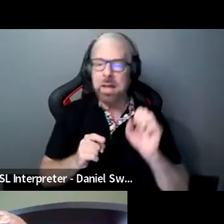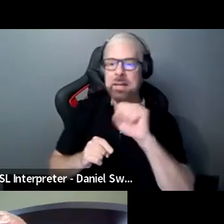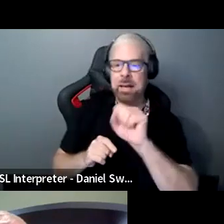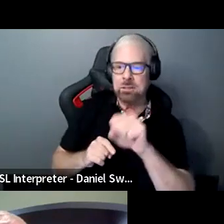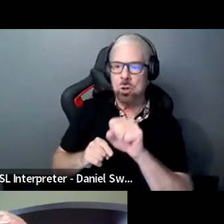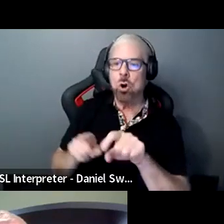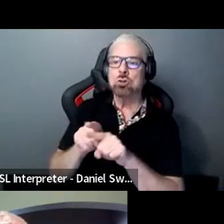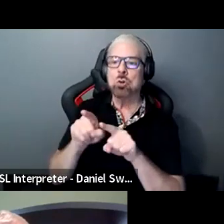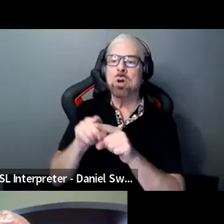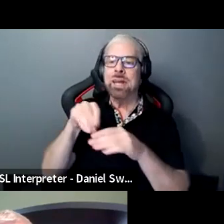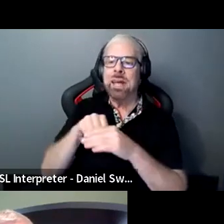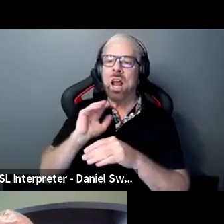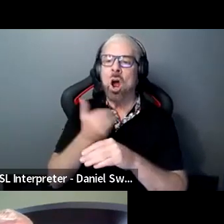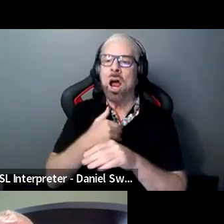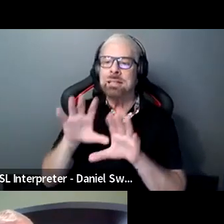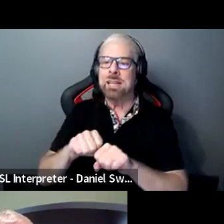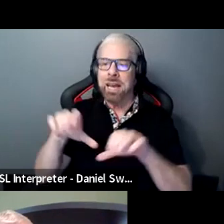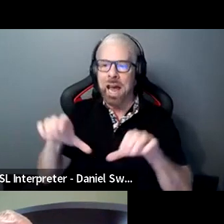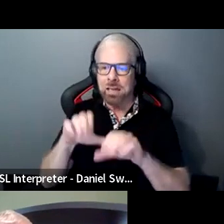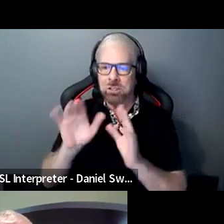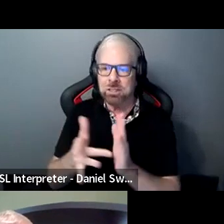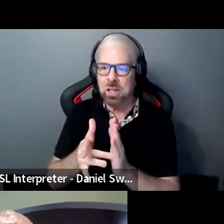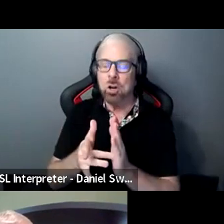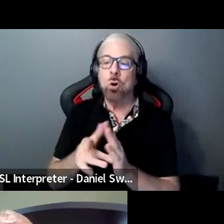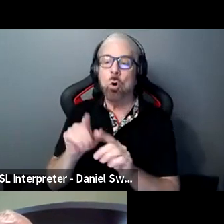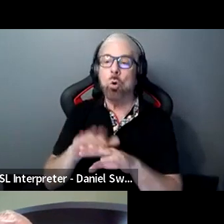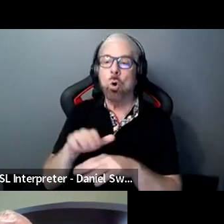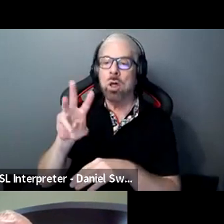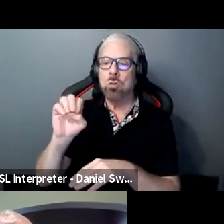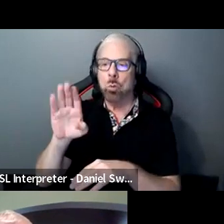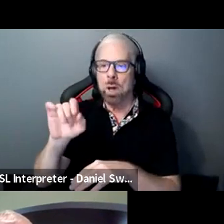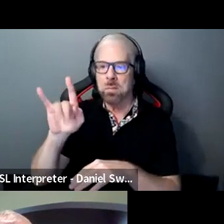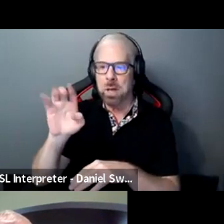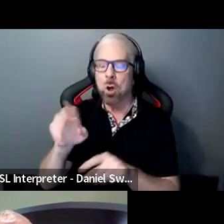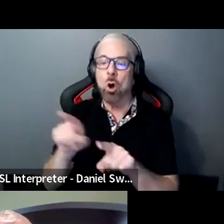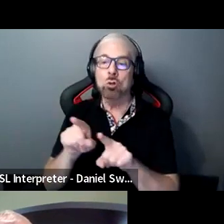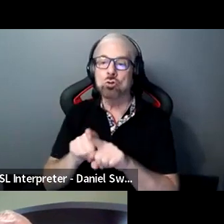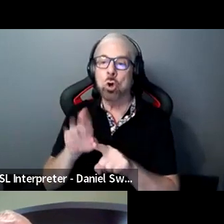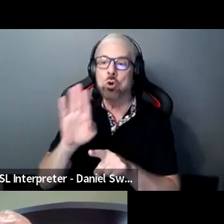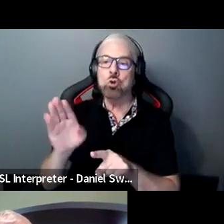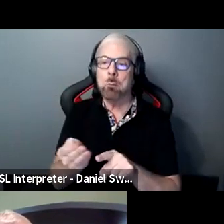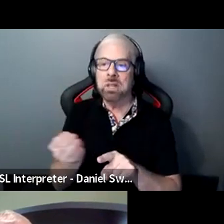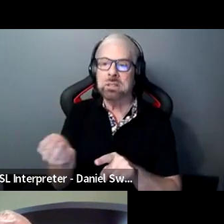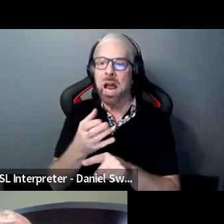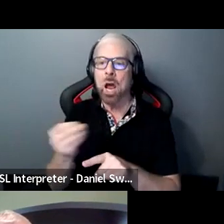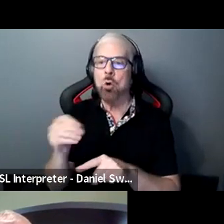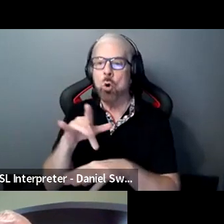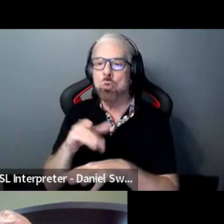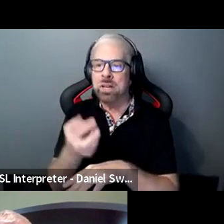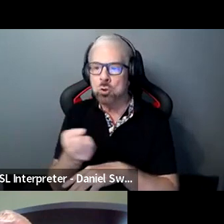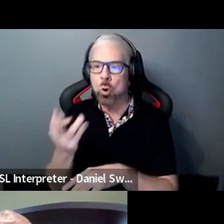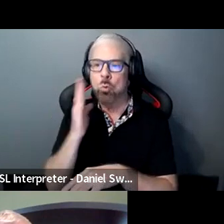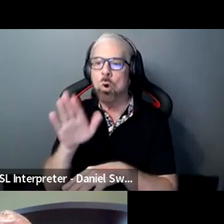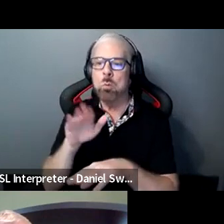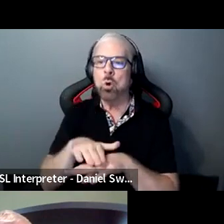Action Center, and yes, on the website. I also will note that your materials and resources will be on the